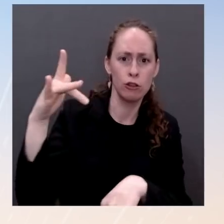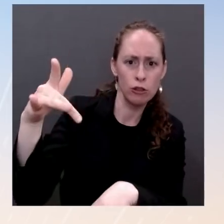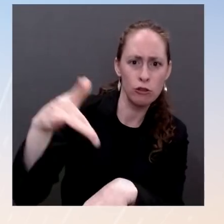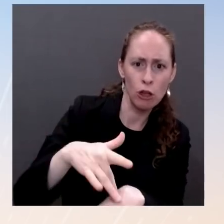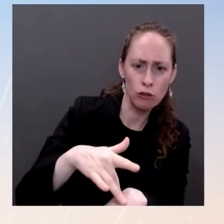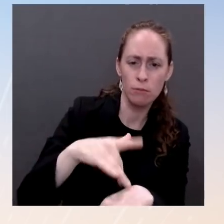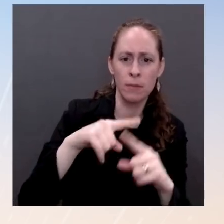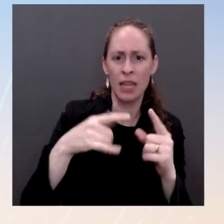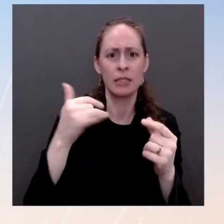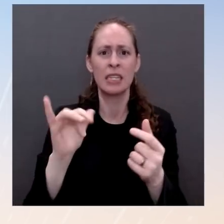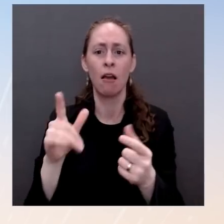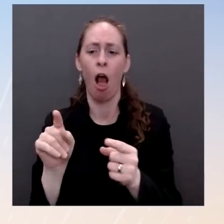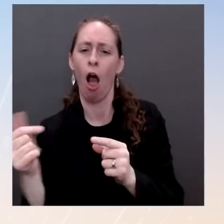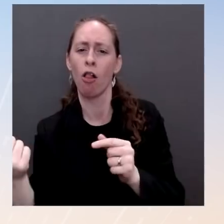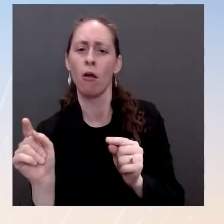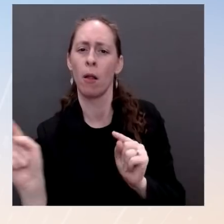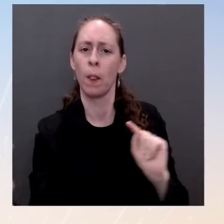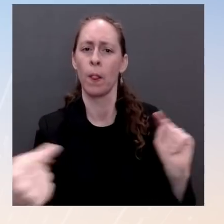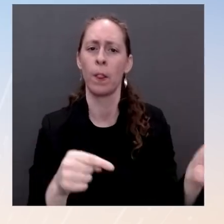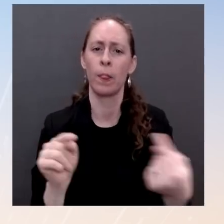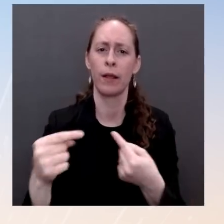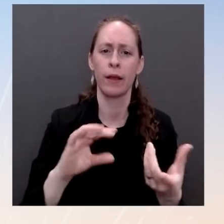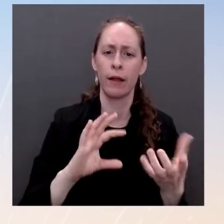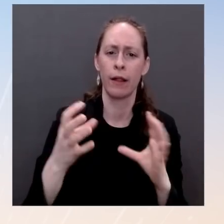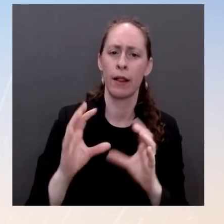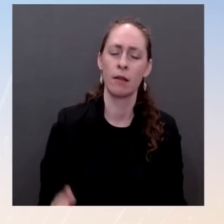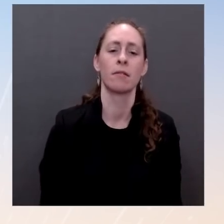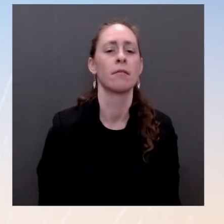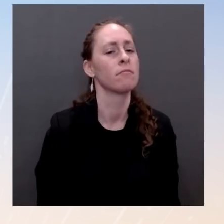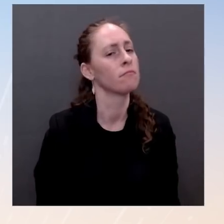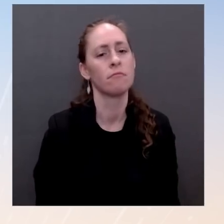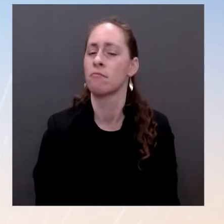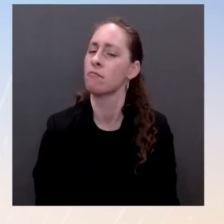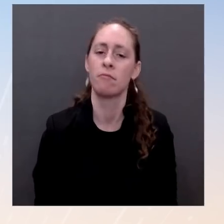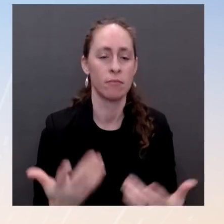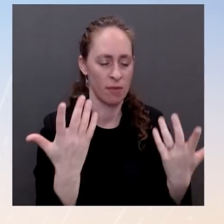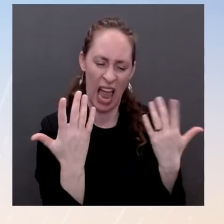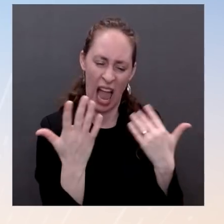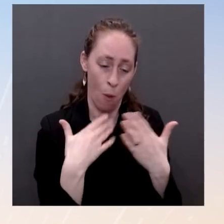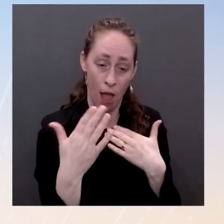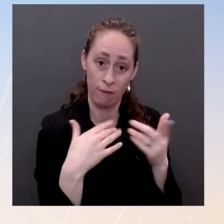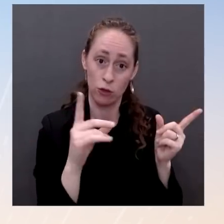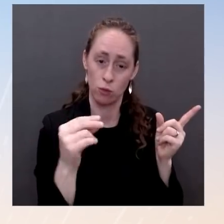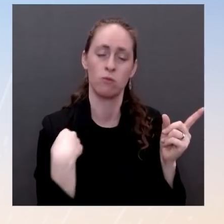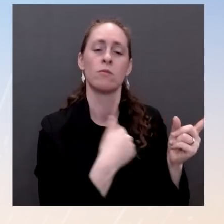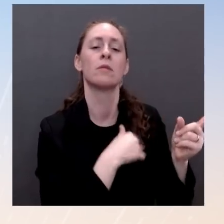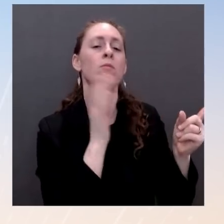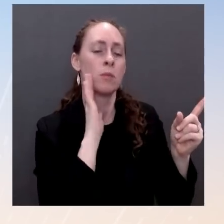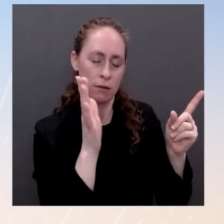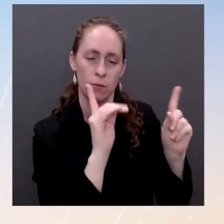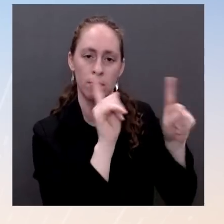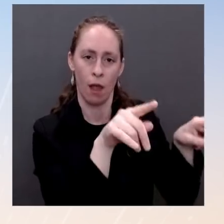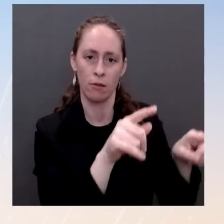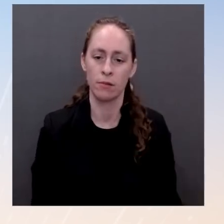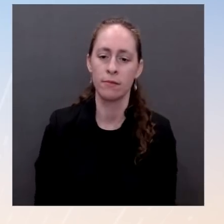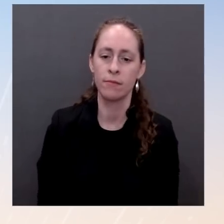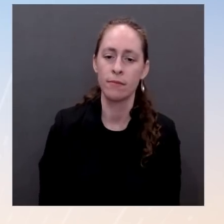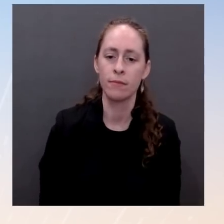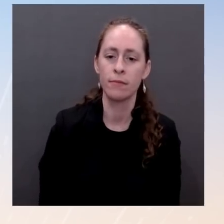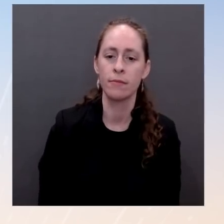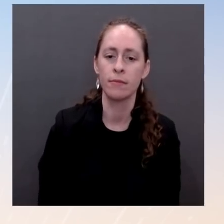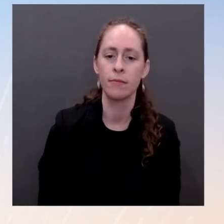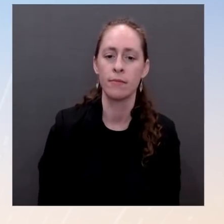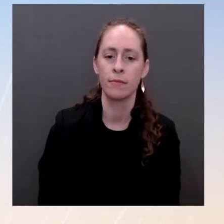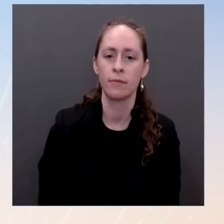take. Okay, and then one more thing. I know that you've said that there's very little daylight with you and European allies on this issue.